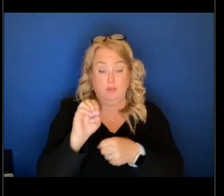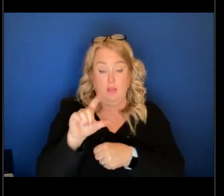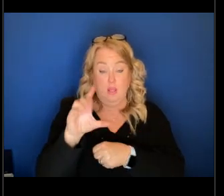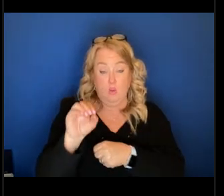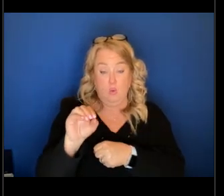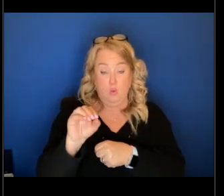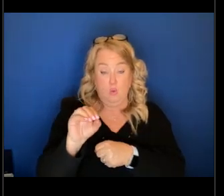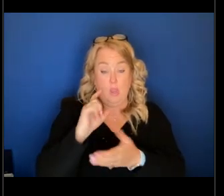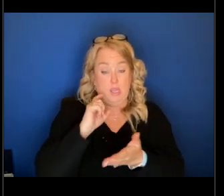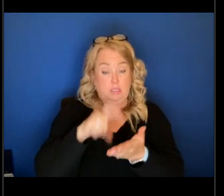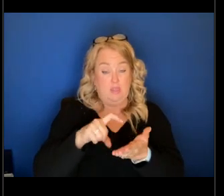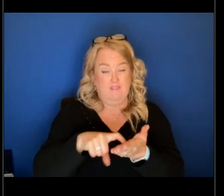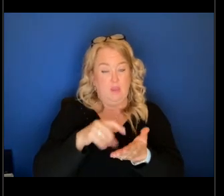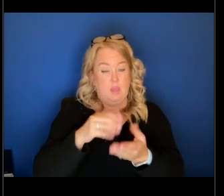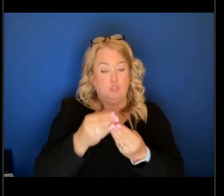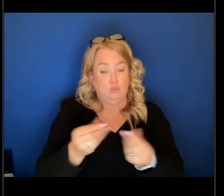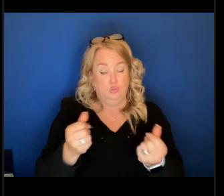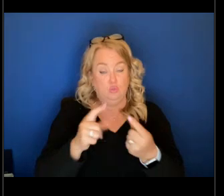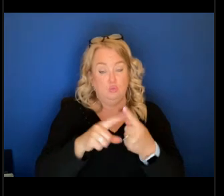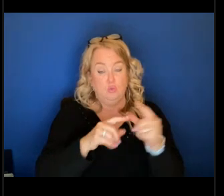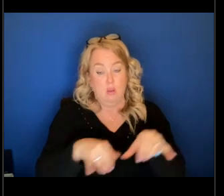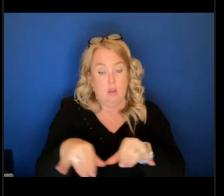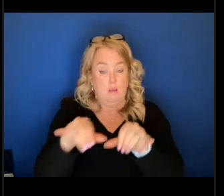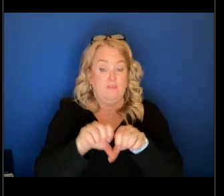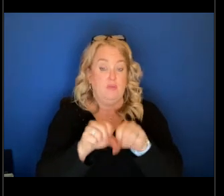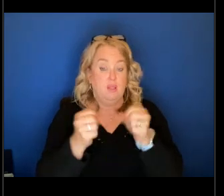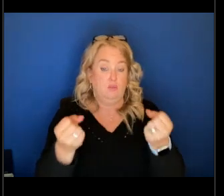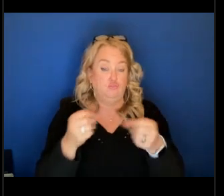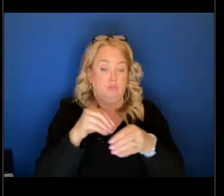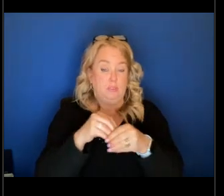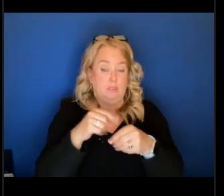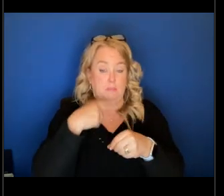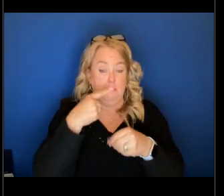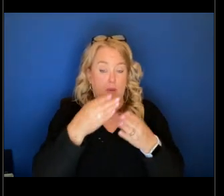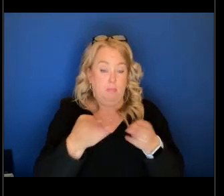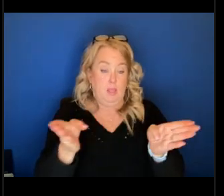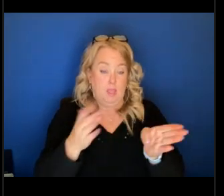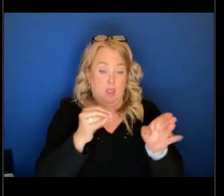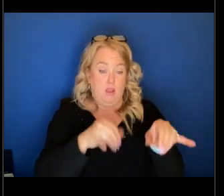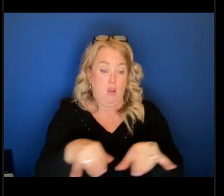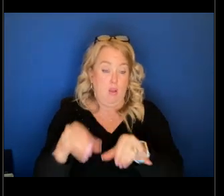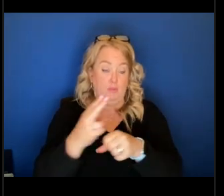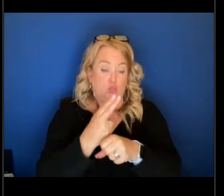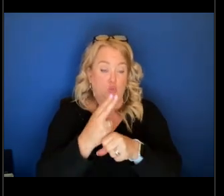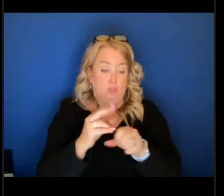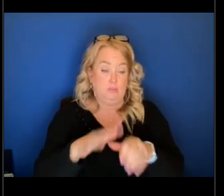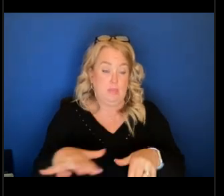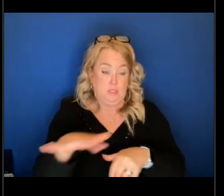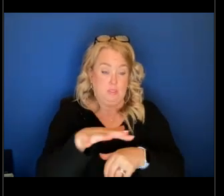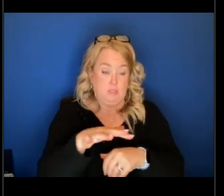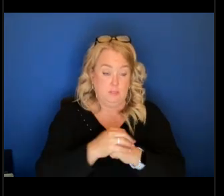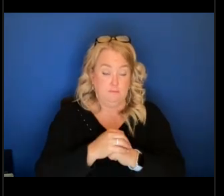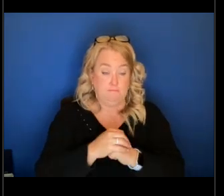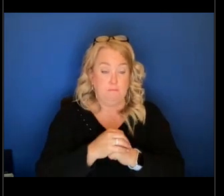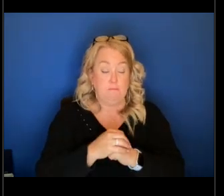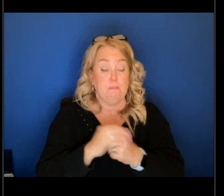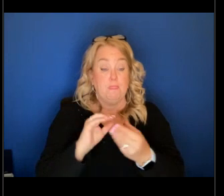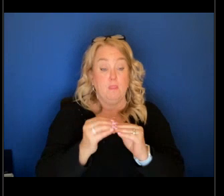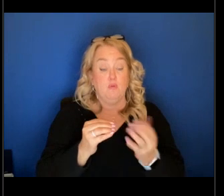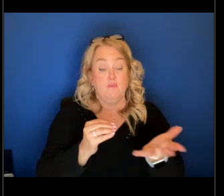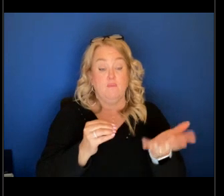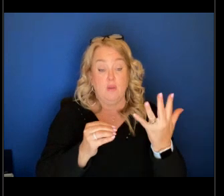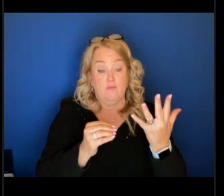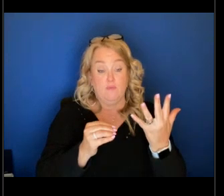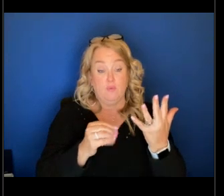ELO, identify solutions to common violations in public and common use spaces. Topic